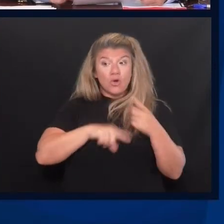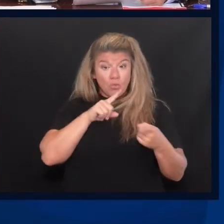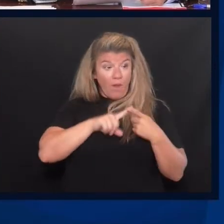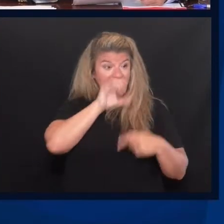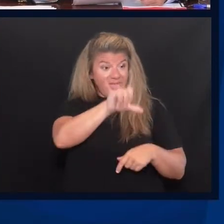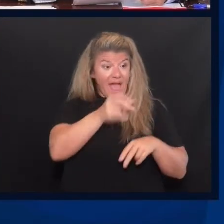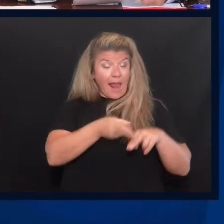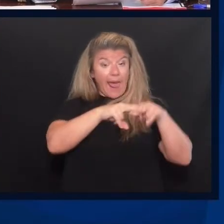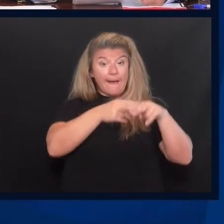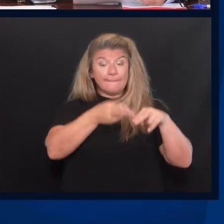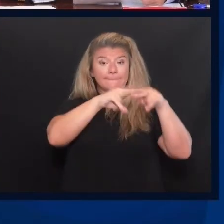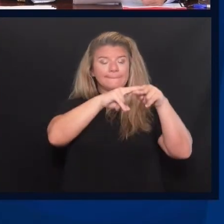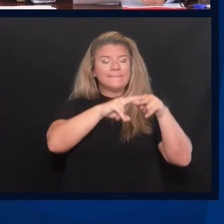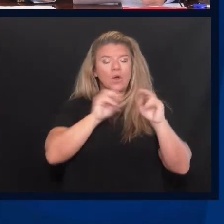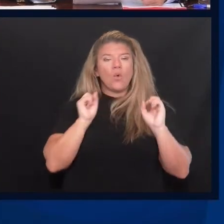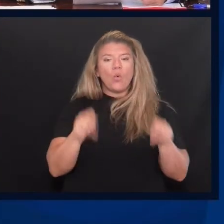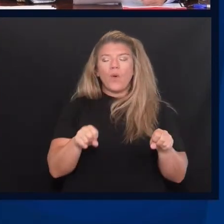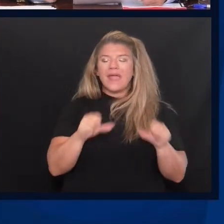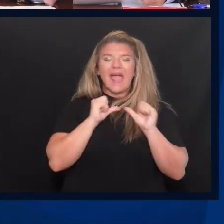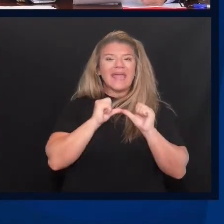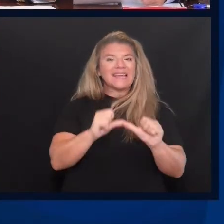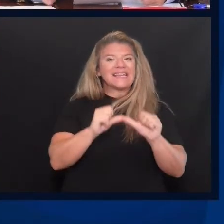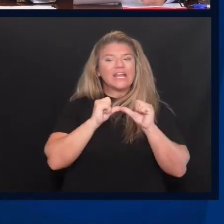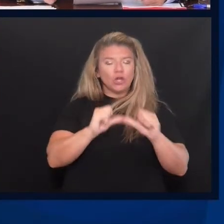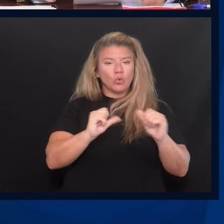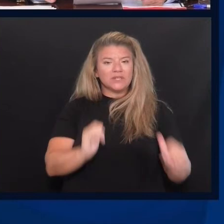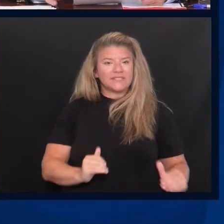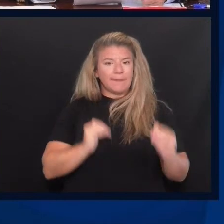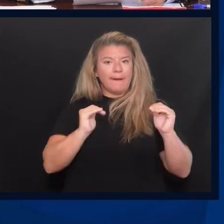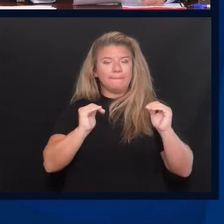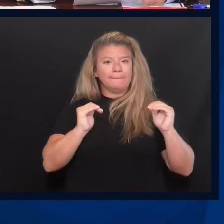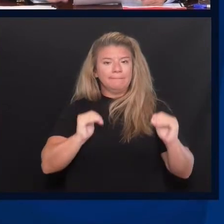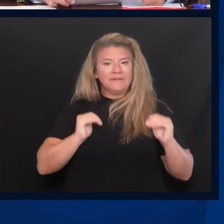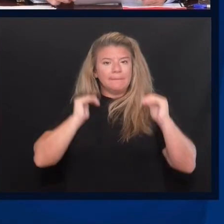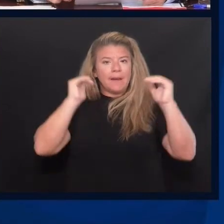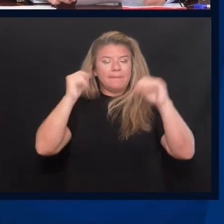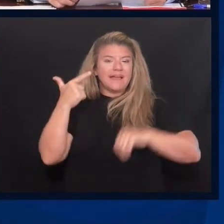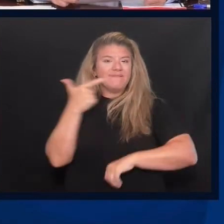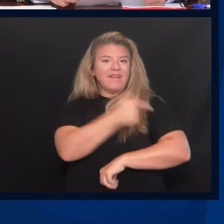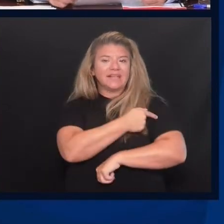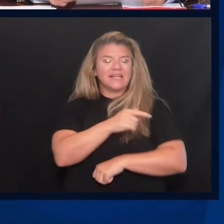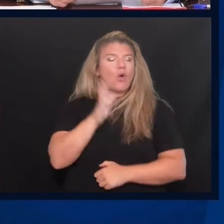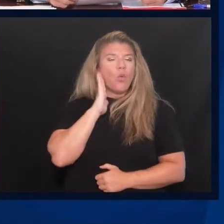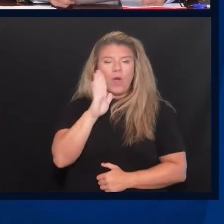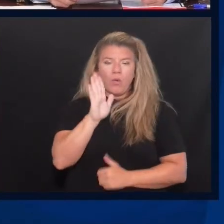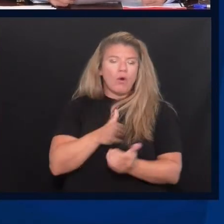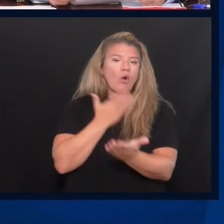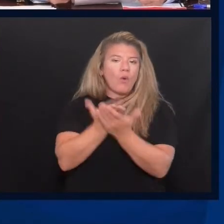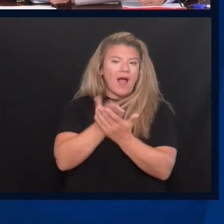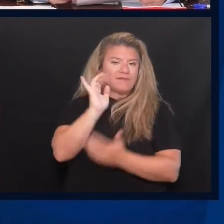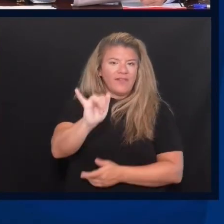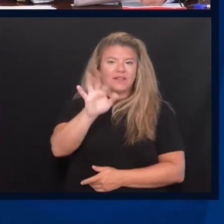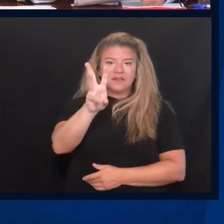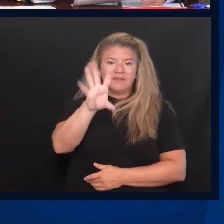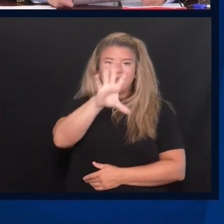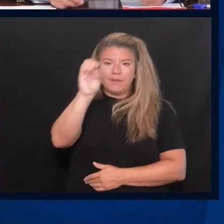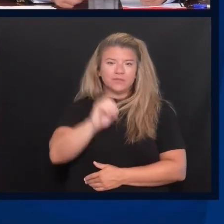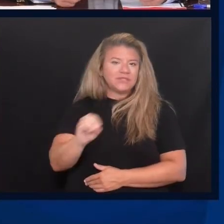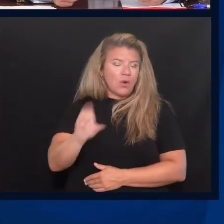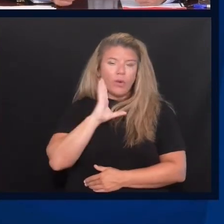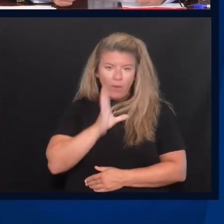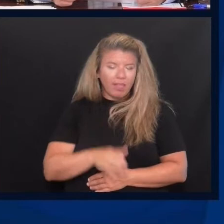climb, if we can just continue to step up and get vaccinated, we'll get to that 65%, and we'll get to